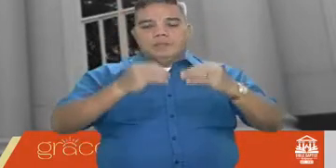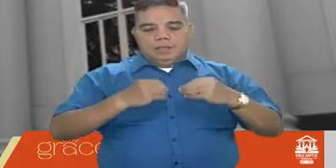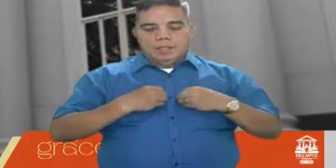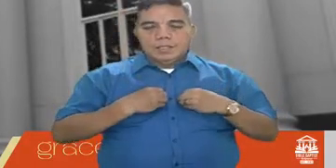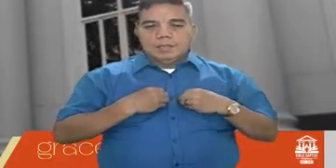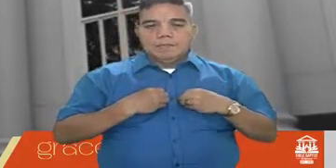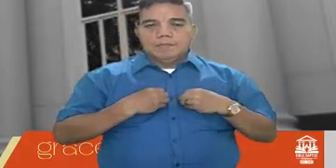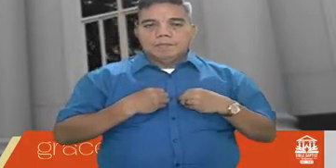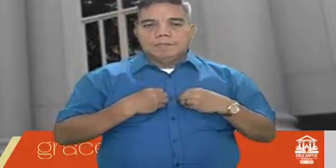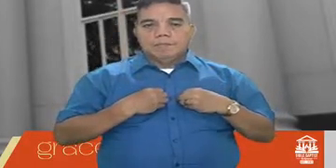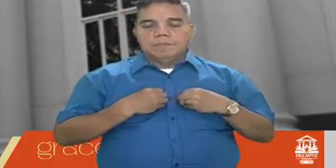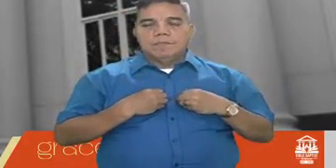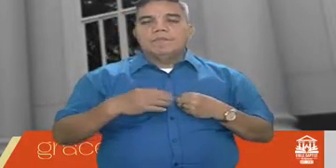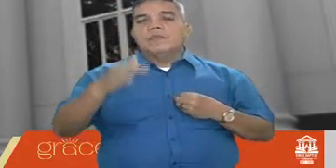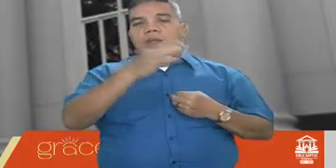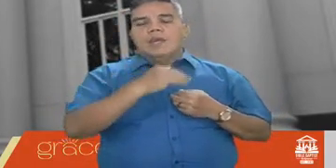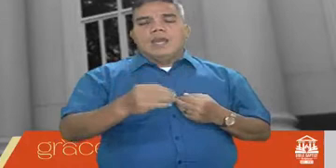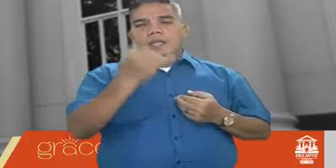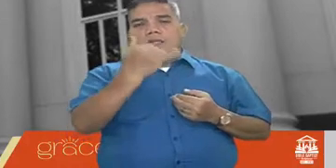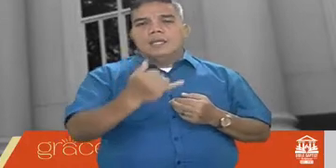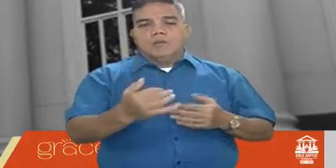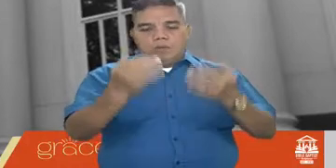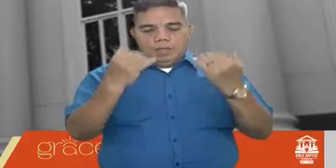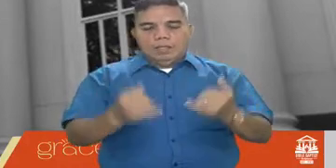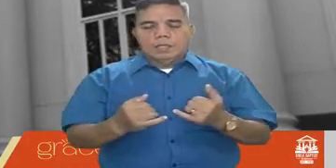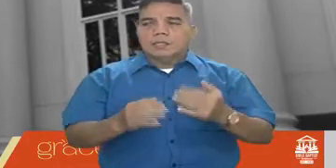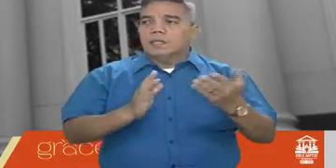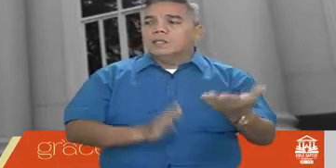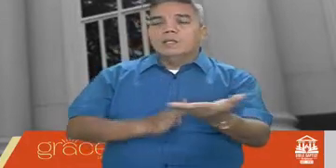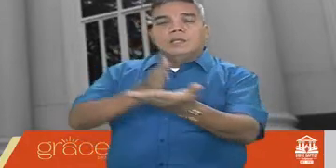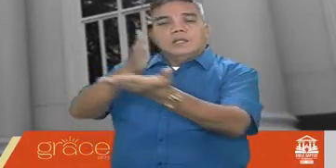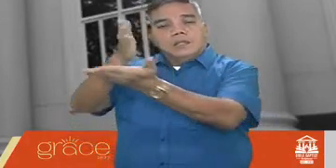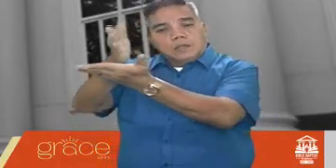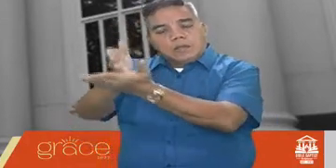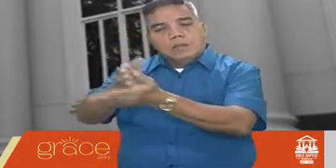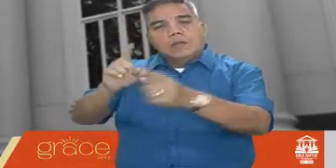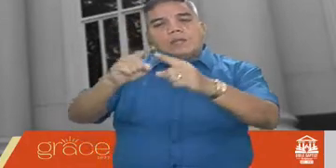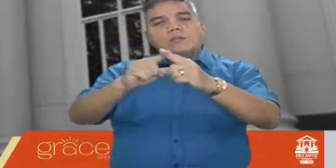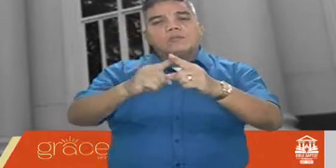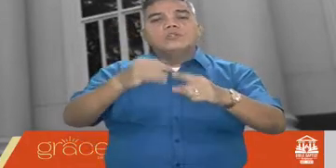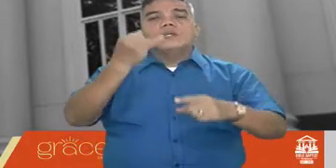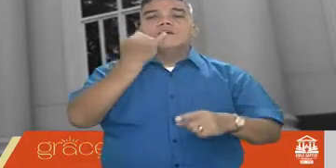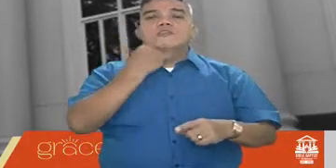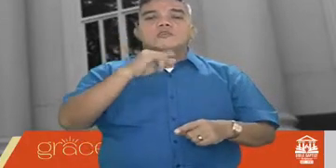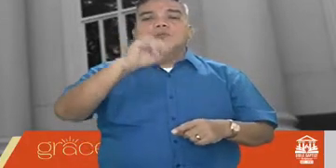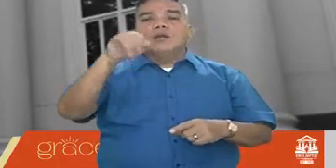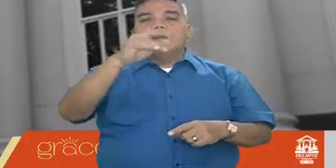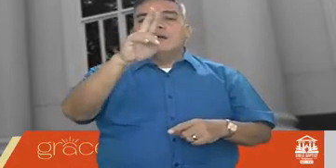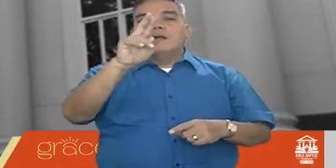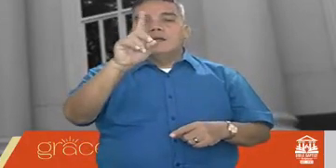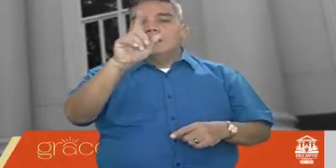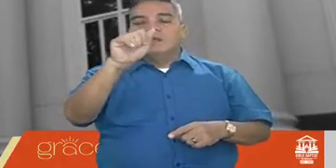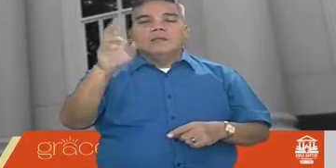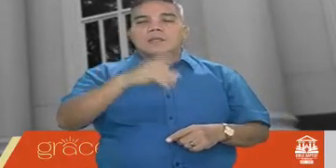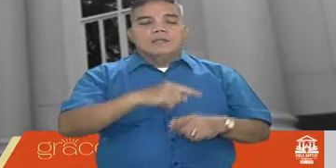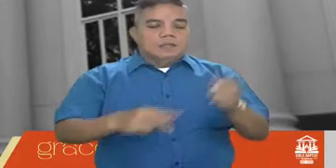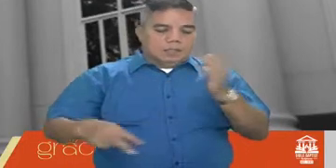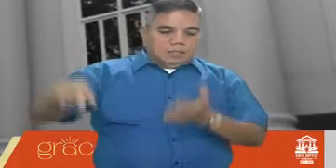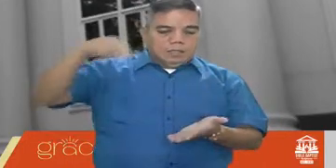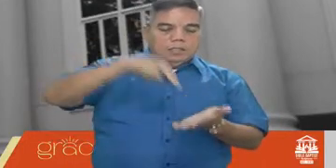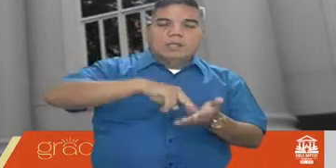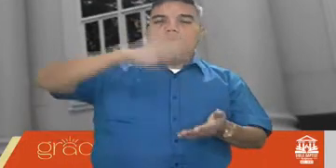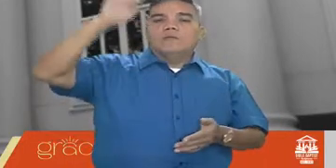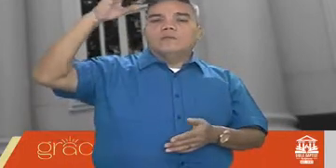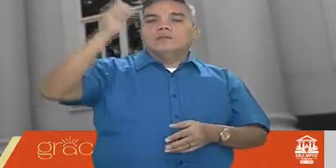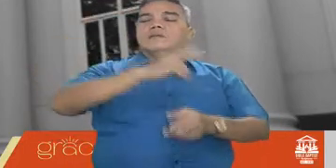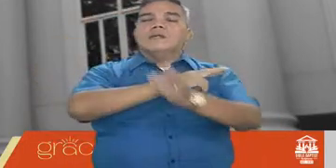received this epistle, and they were enticed to return to the rituals of Judaism rather than standing firmly